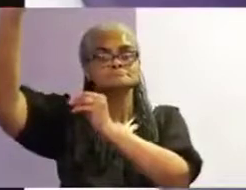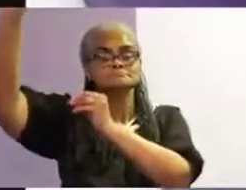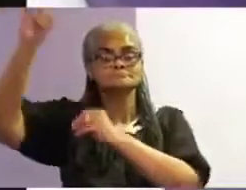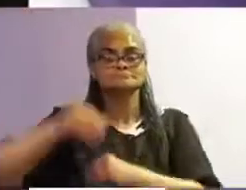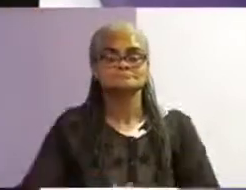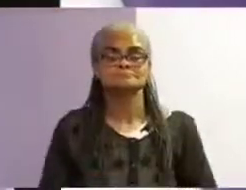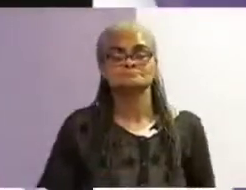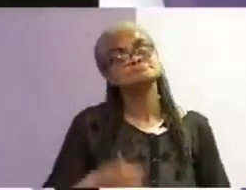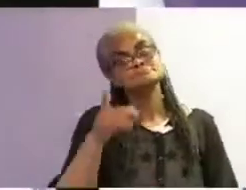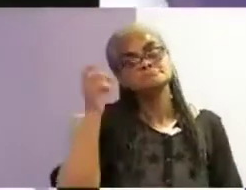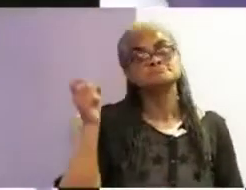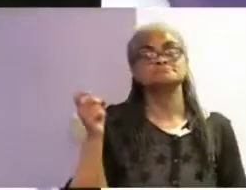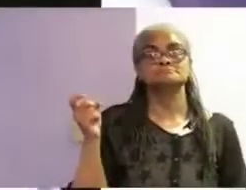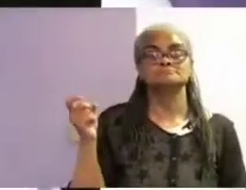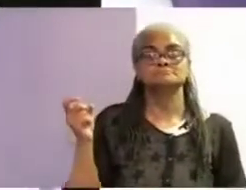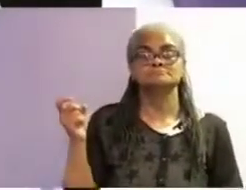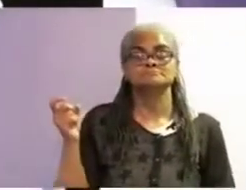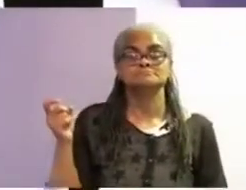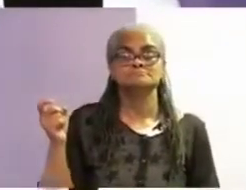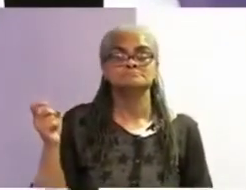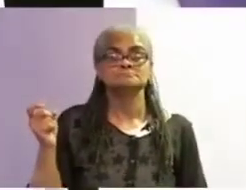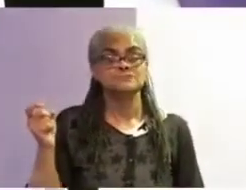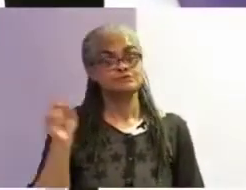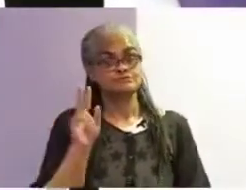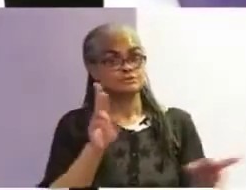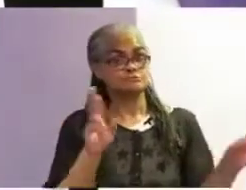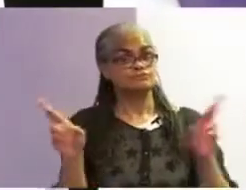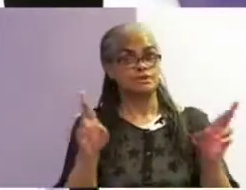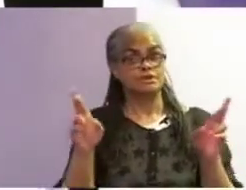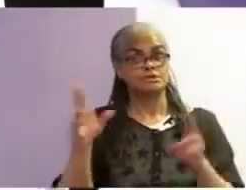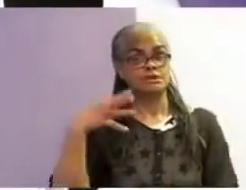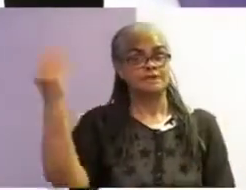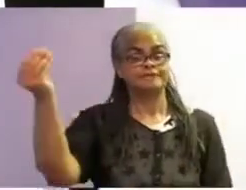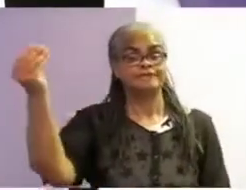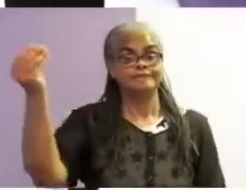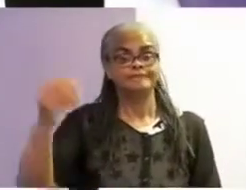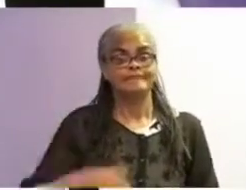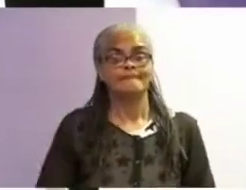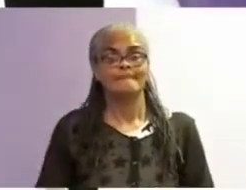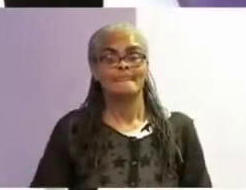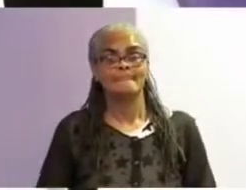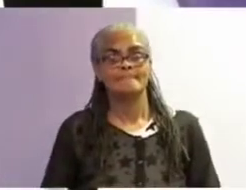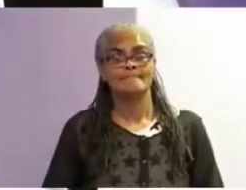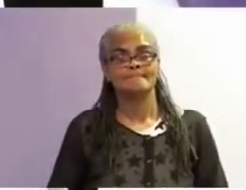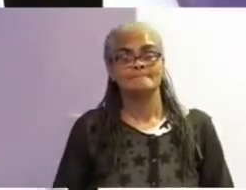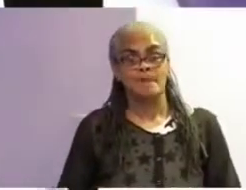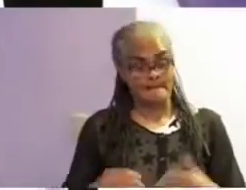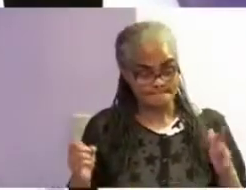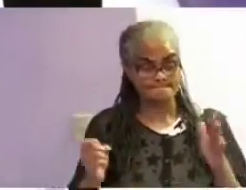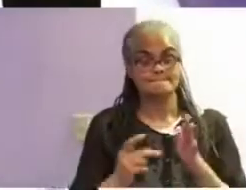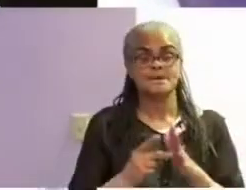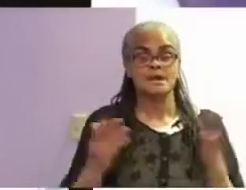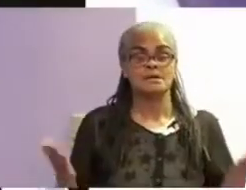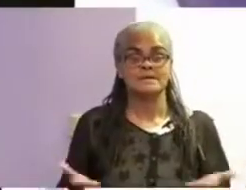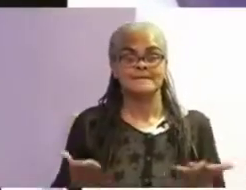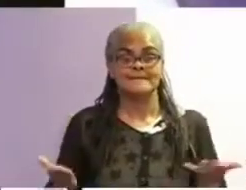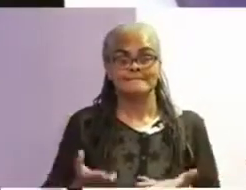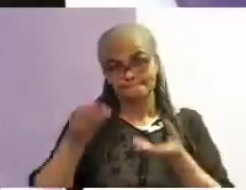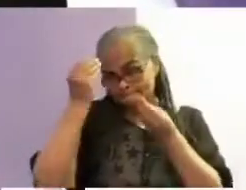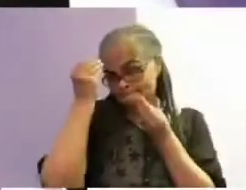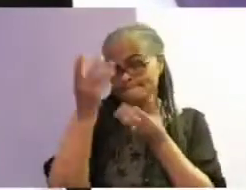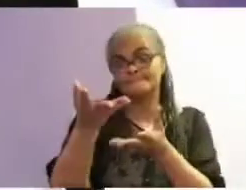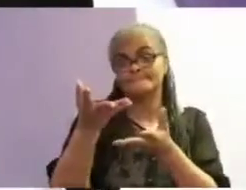because he was getting ready to leave, I come back here to tell